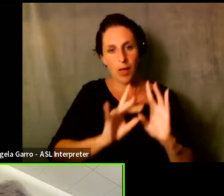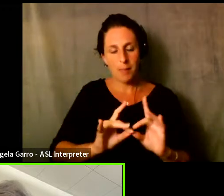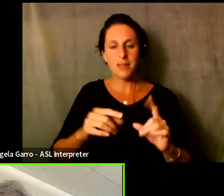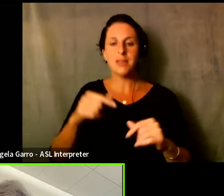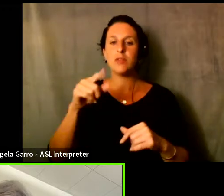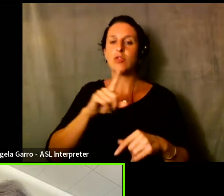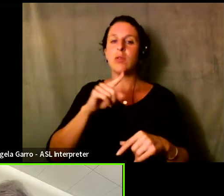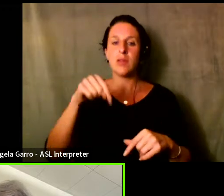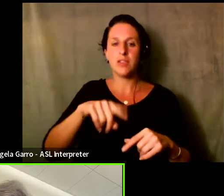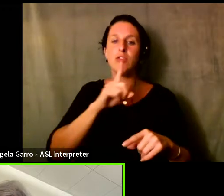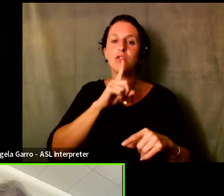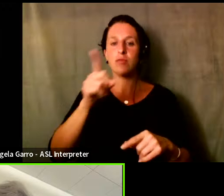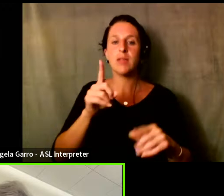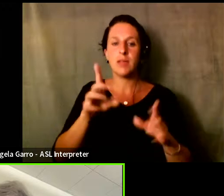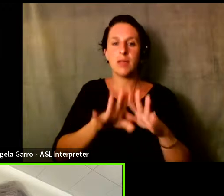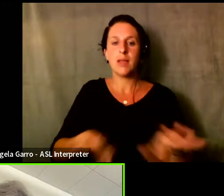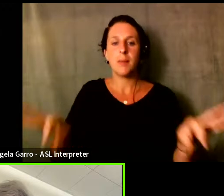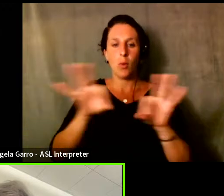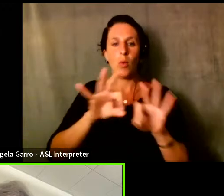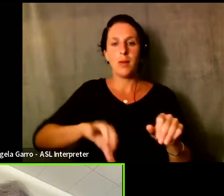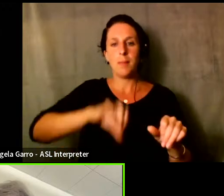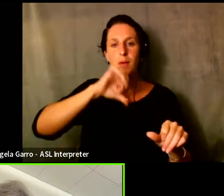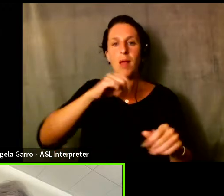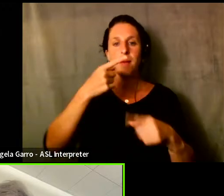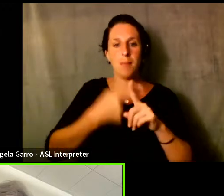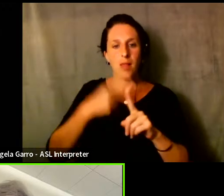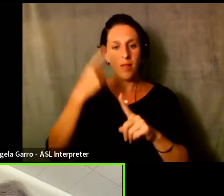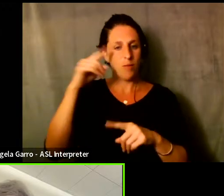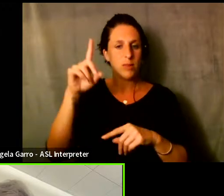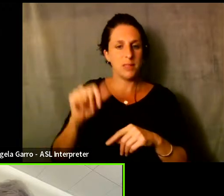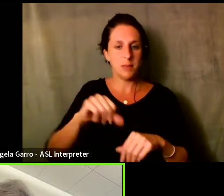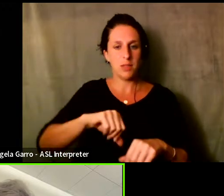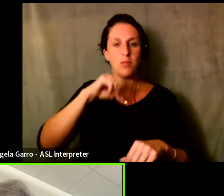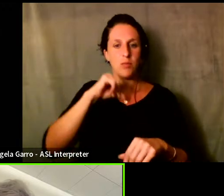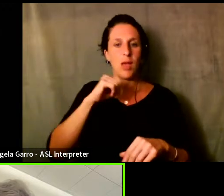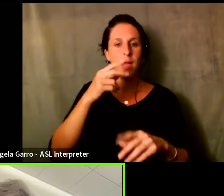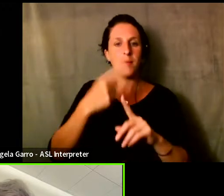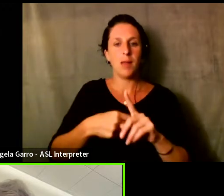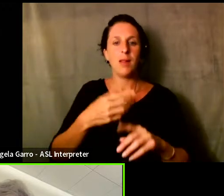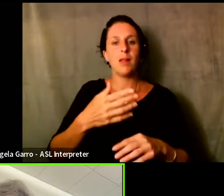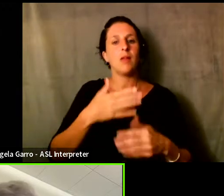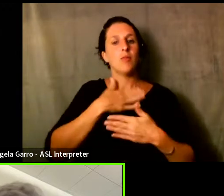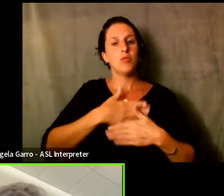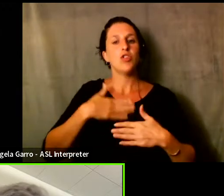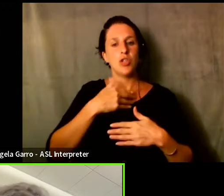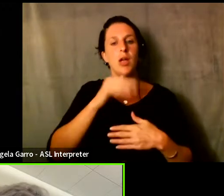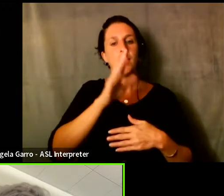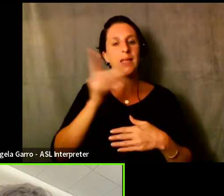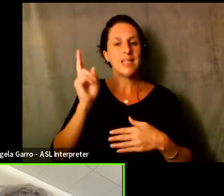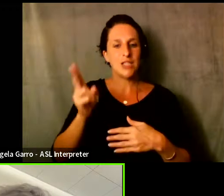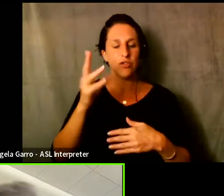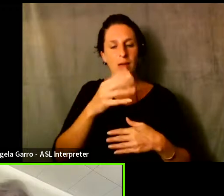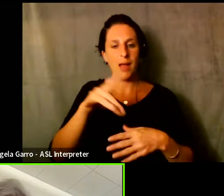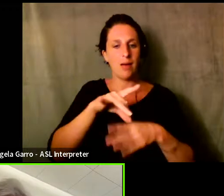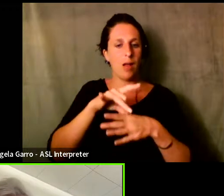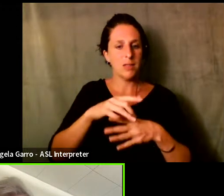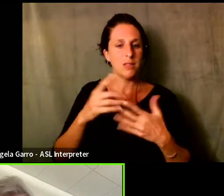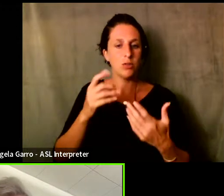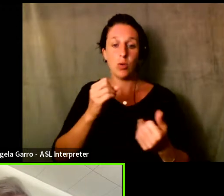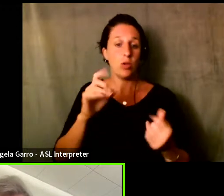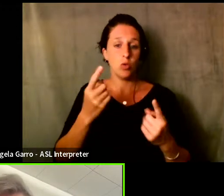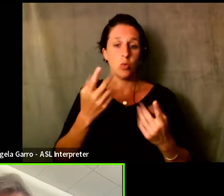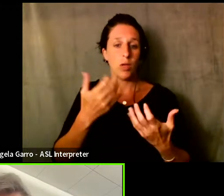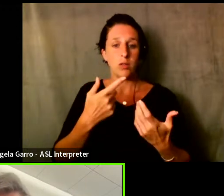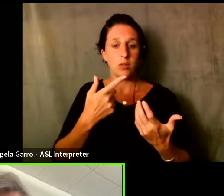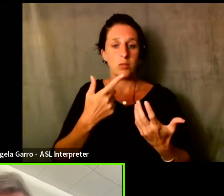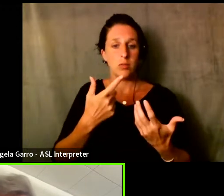very important Pride Month for Disability Pride Month, and I really appreciate the history and context. And I just wanted to say I